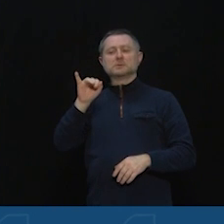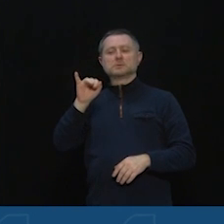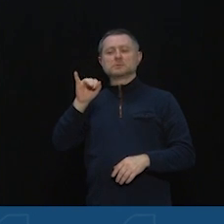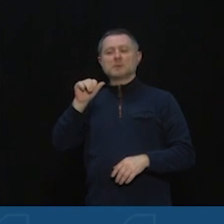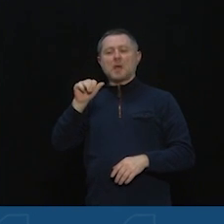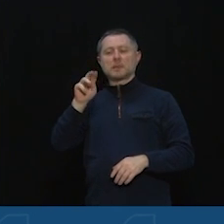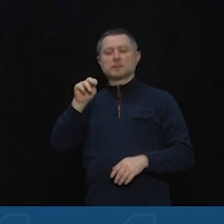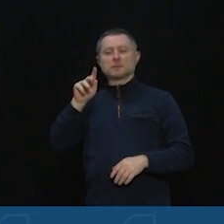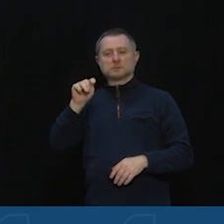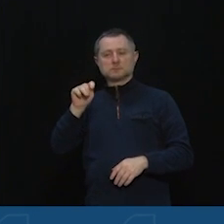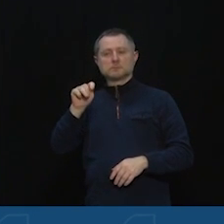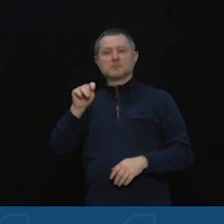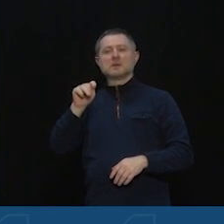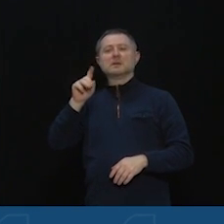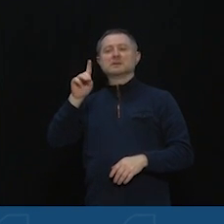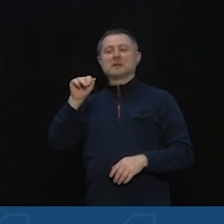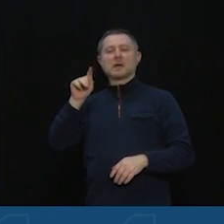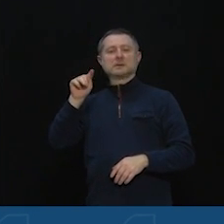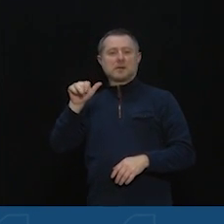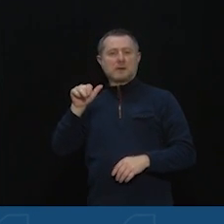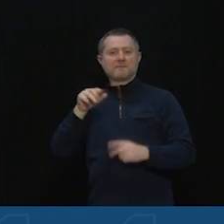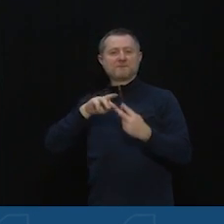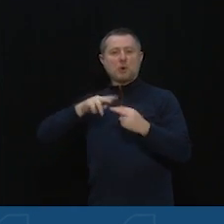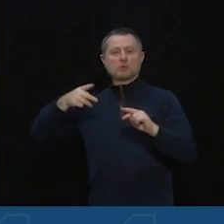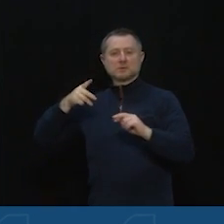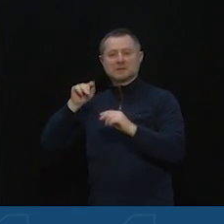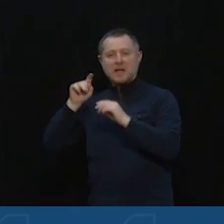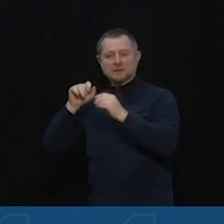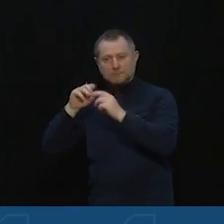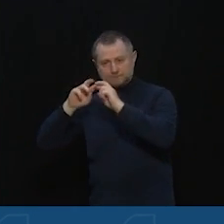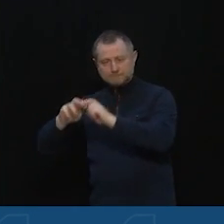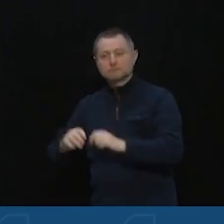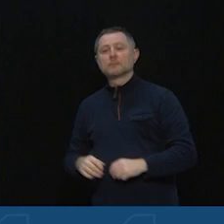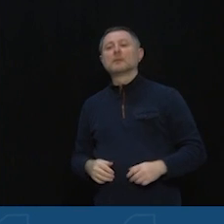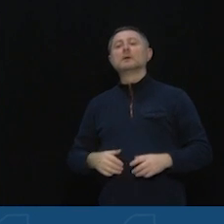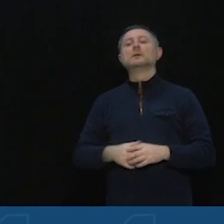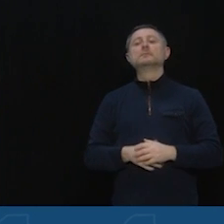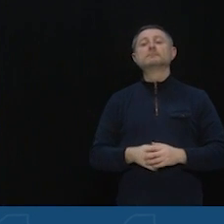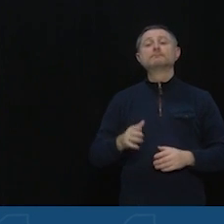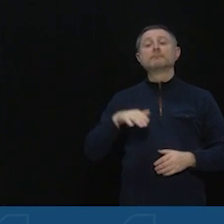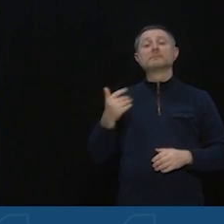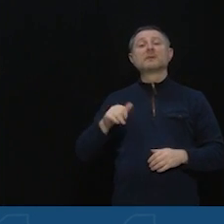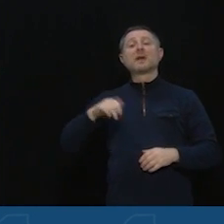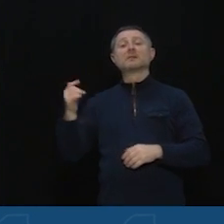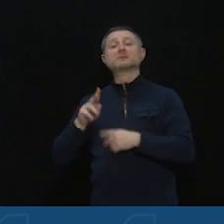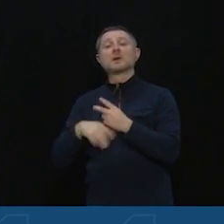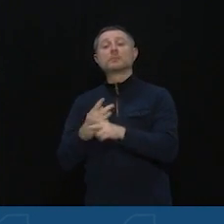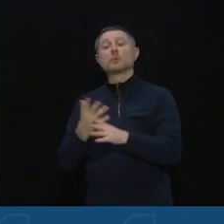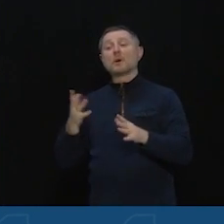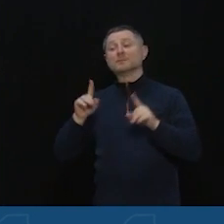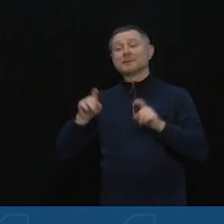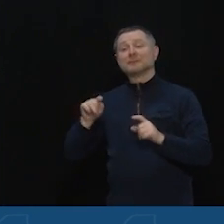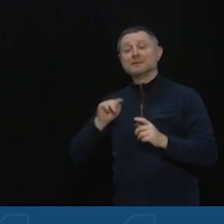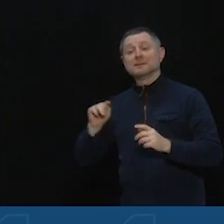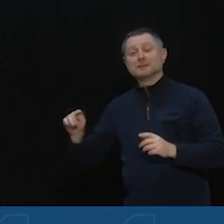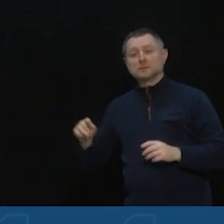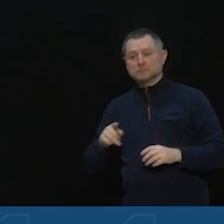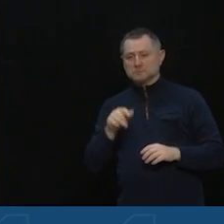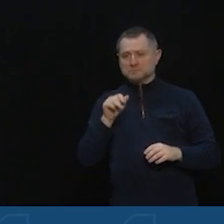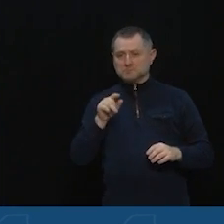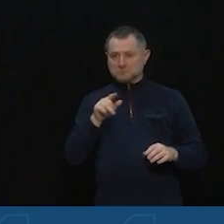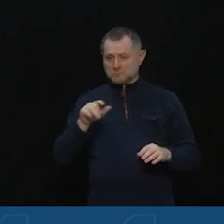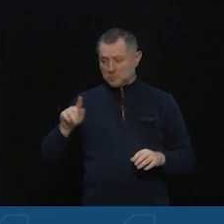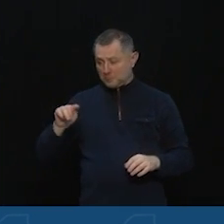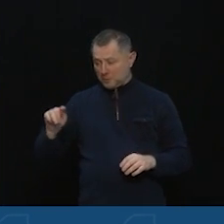Wastewater surveillance is another important tool that we utilize in addition to human clinical samples to monitor the prevalence of